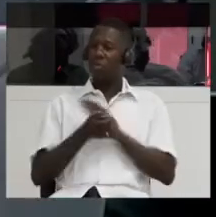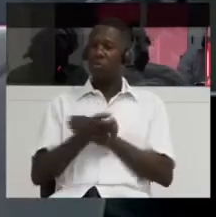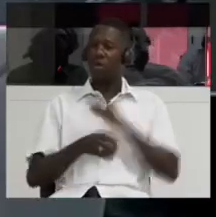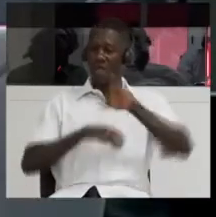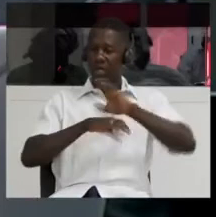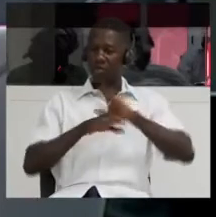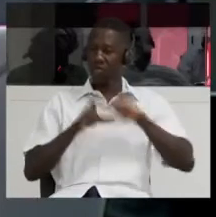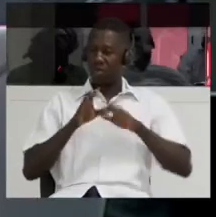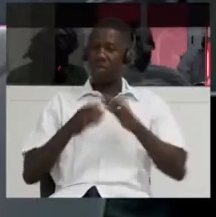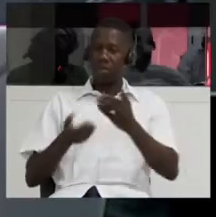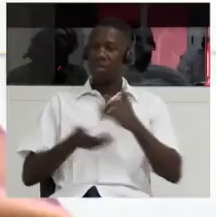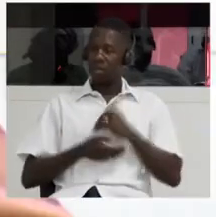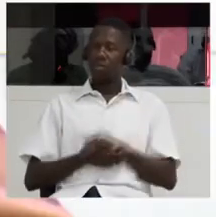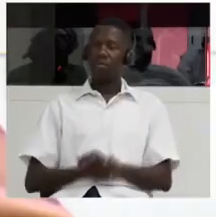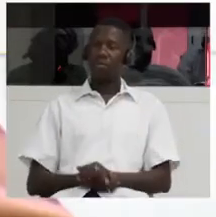Tell us what time.